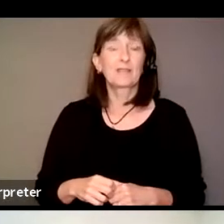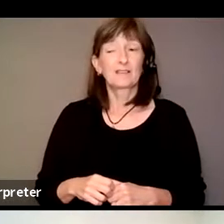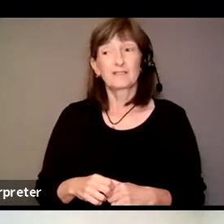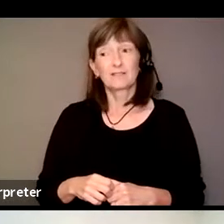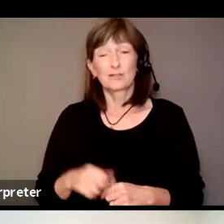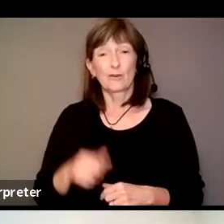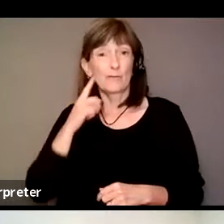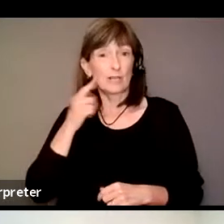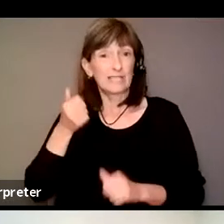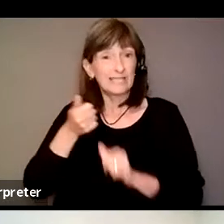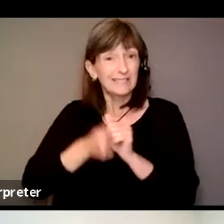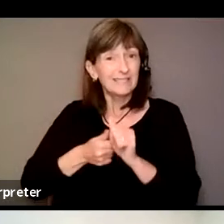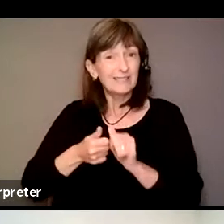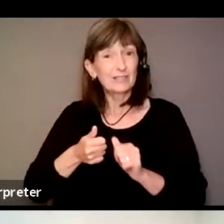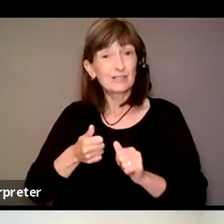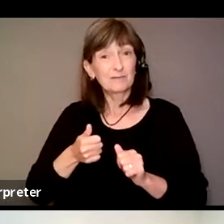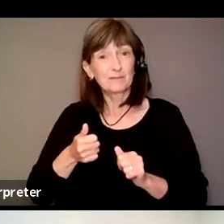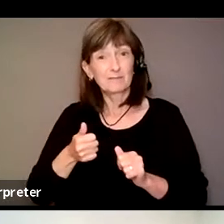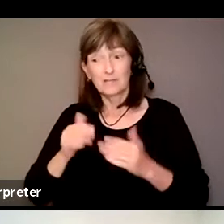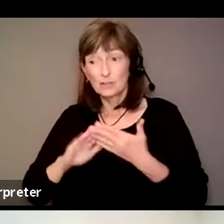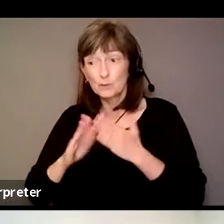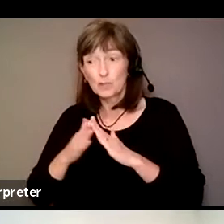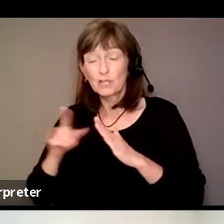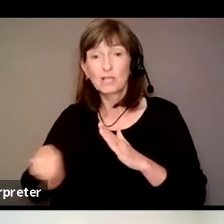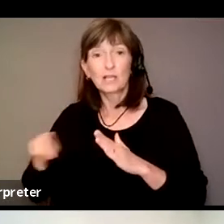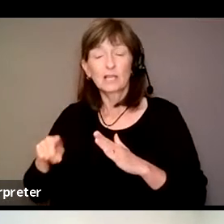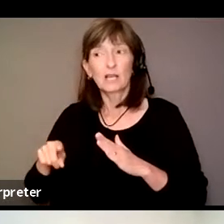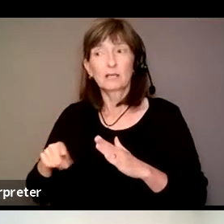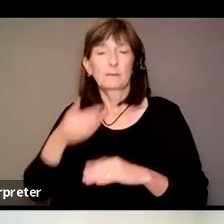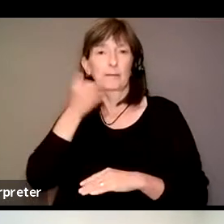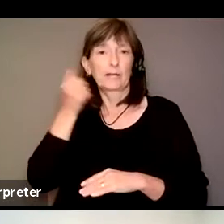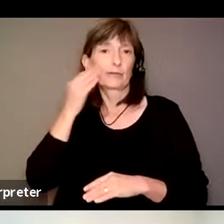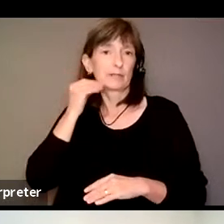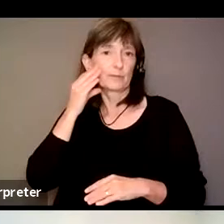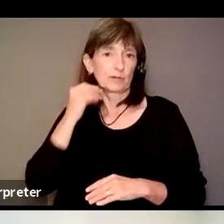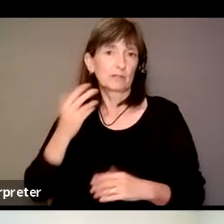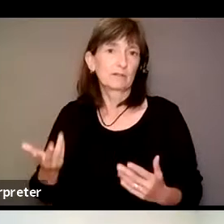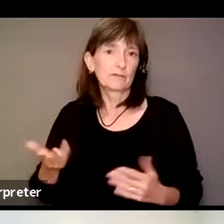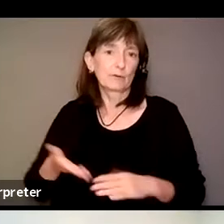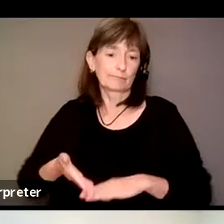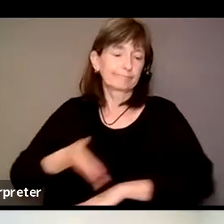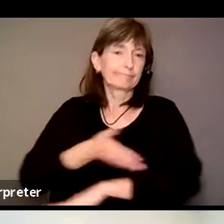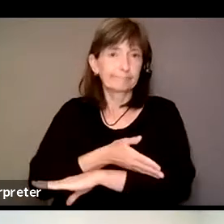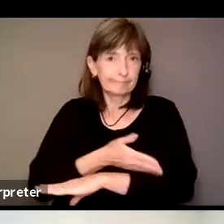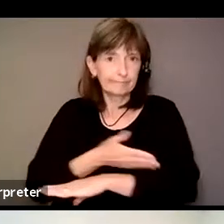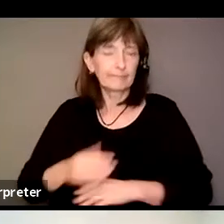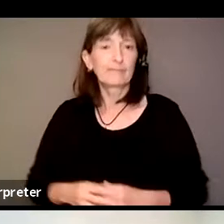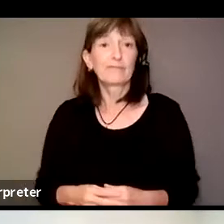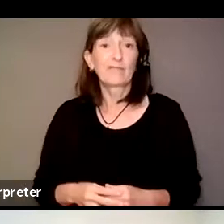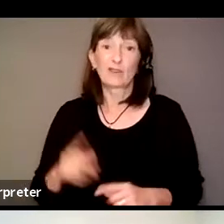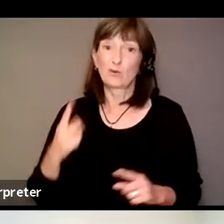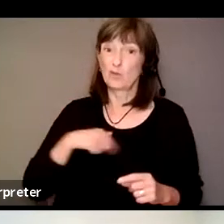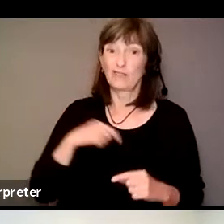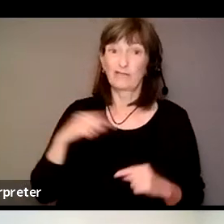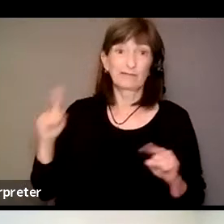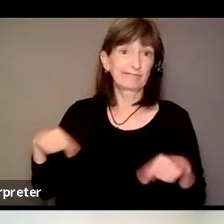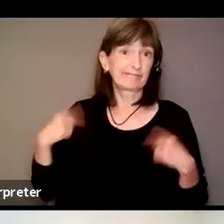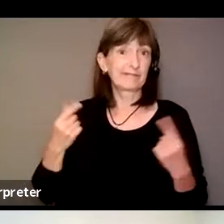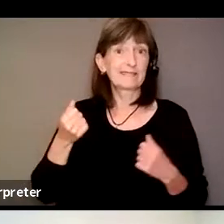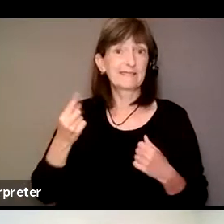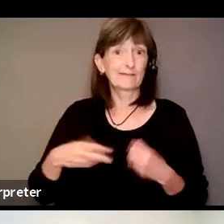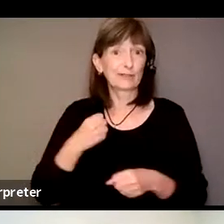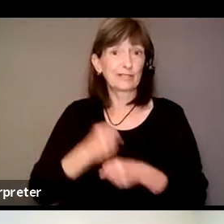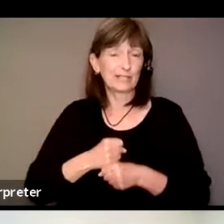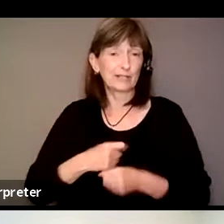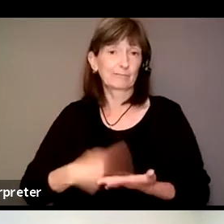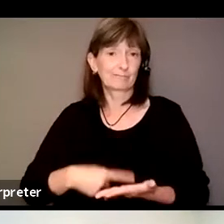our town. So moving forward, I think this is a conversation piece that's come out of our office for the last number of years,